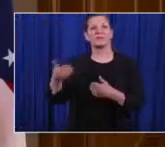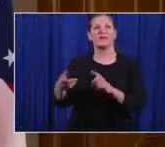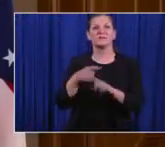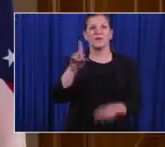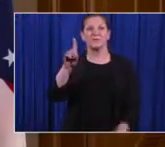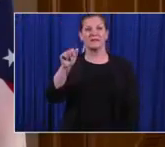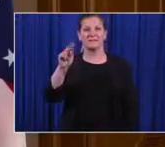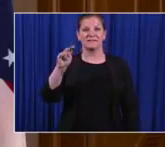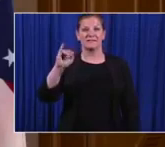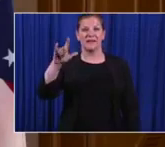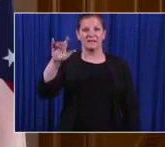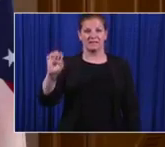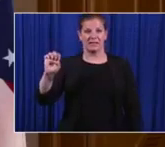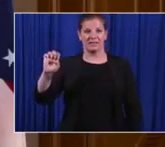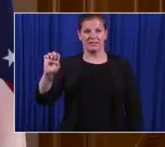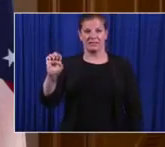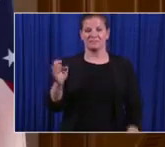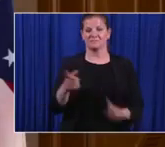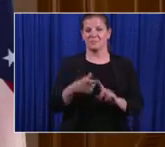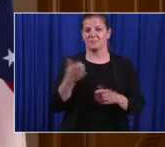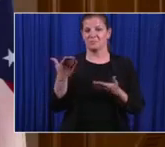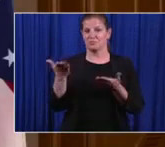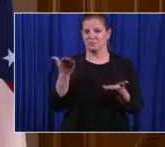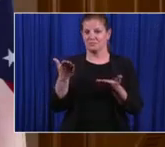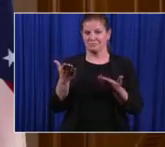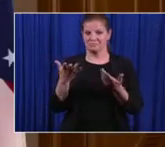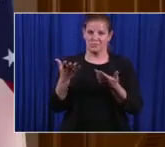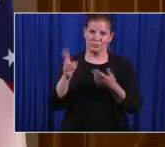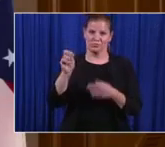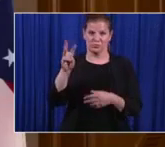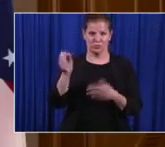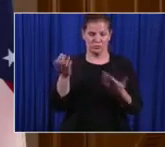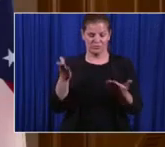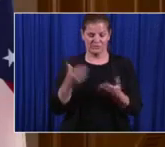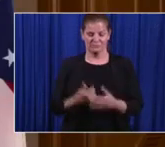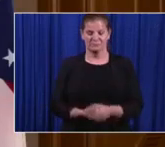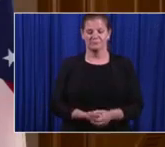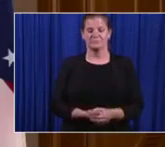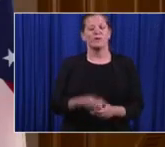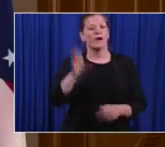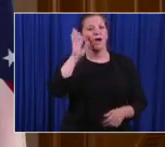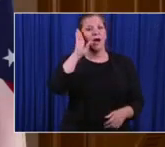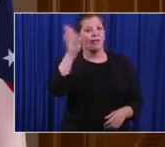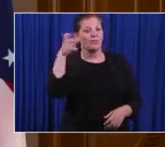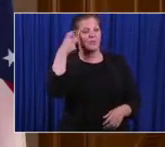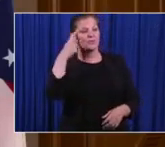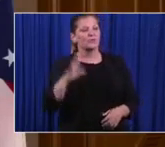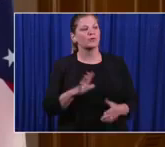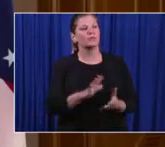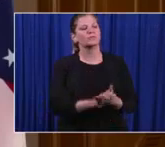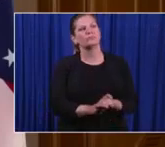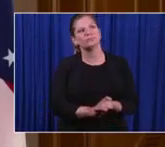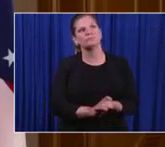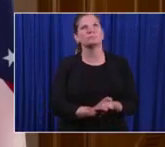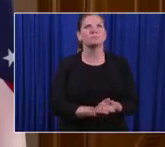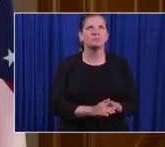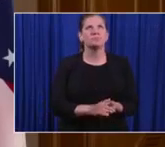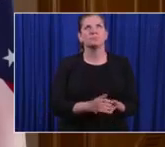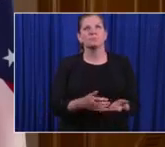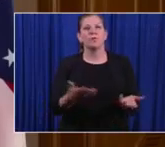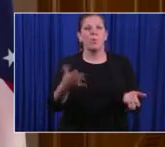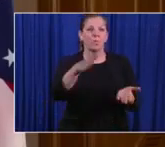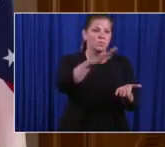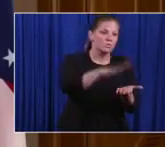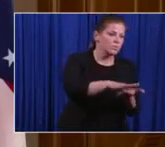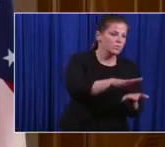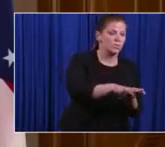Service. Hello, Governor. Danny. My question is, are schools and universities and businesses